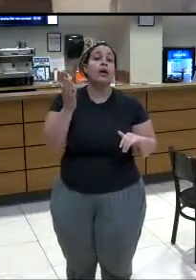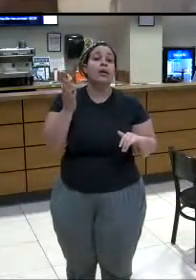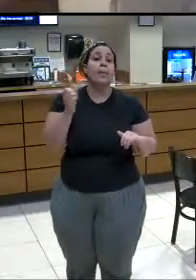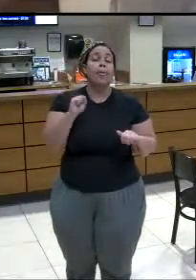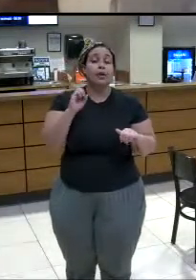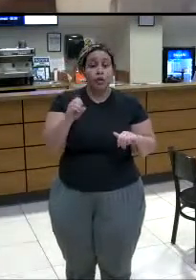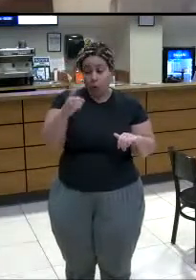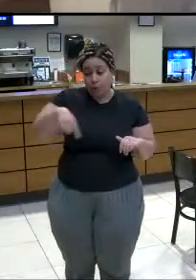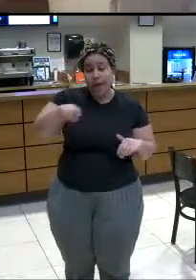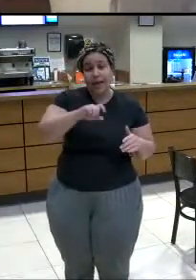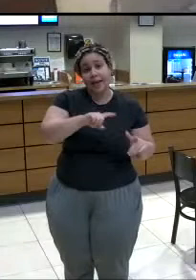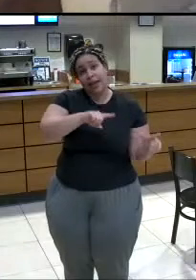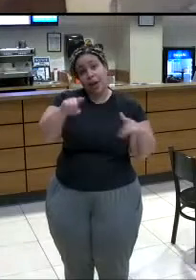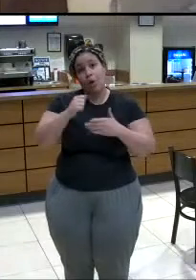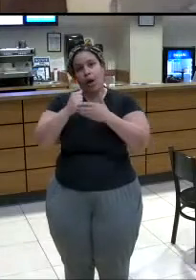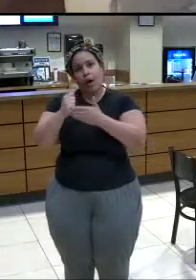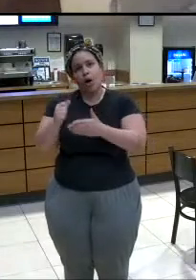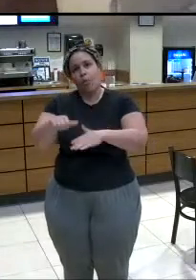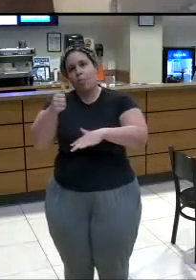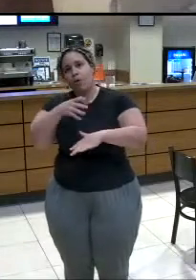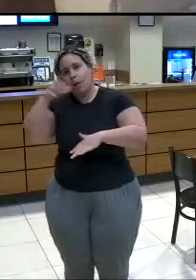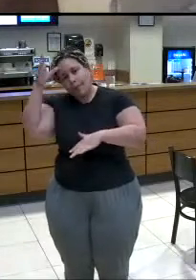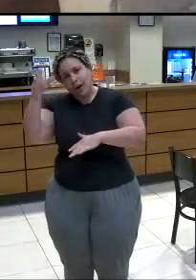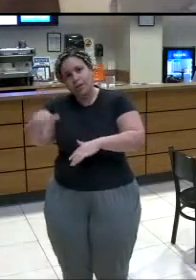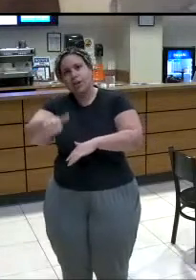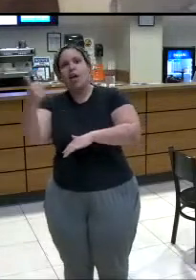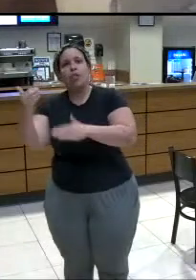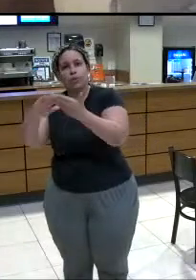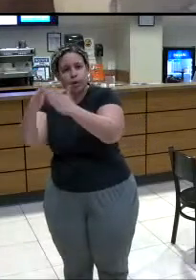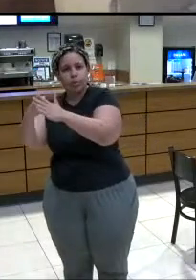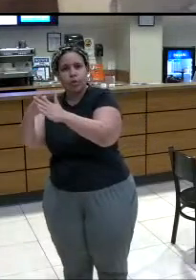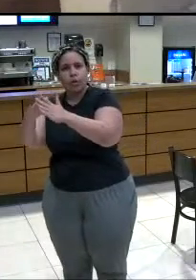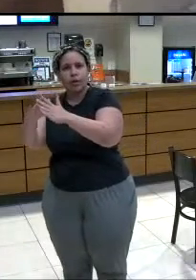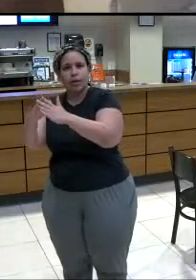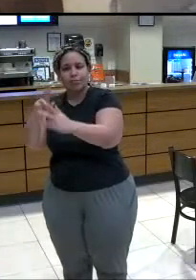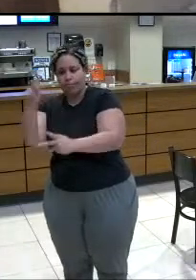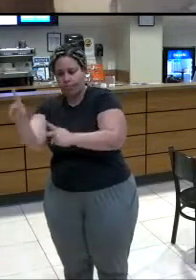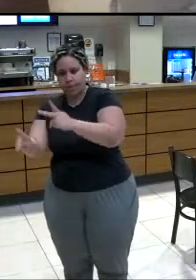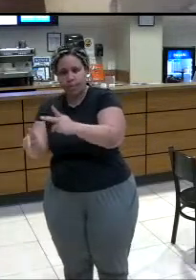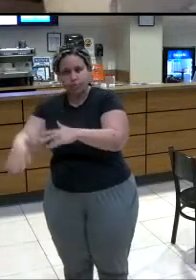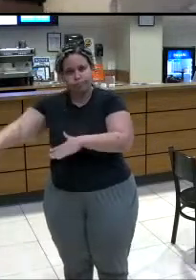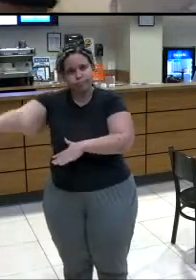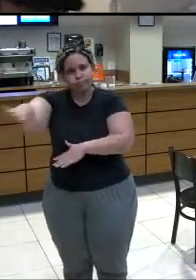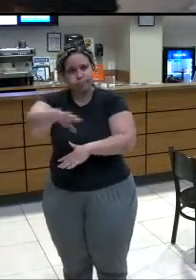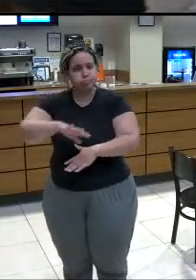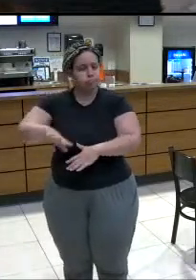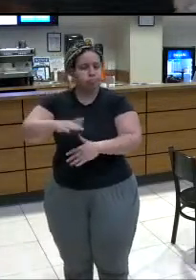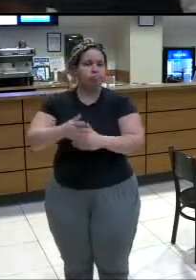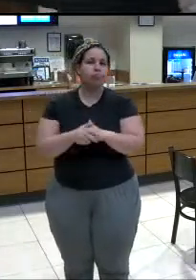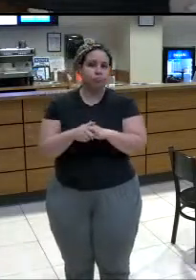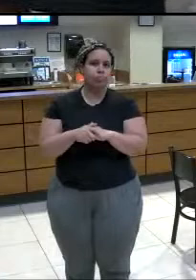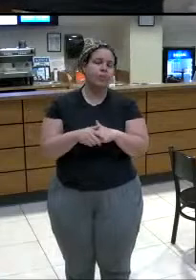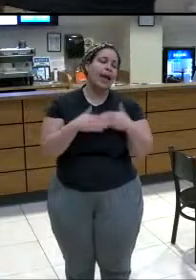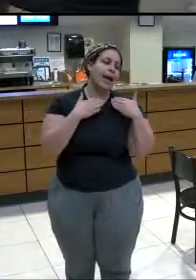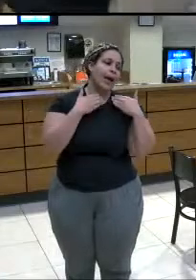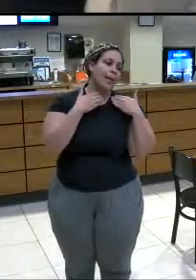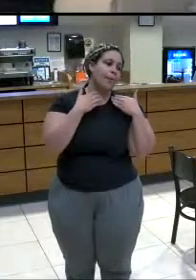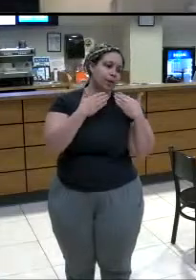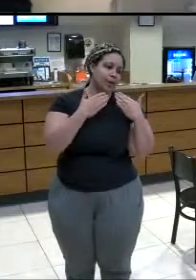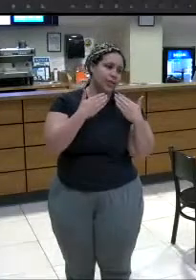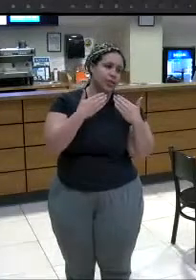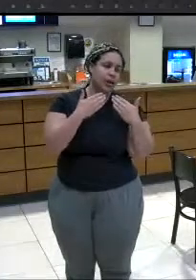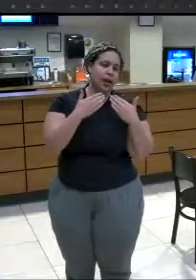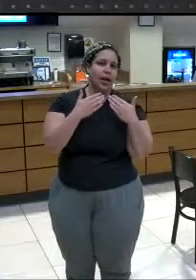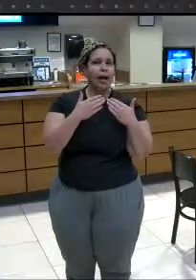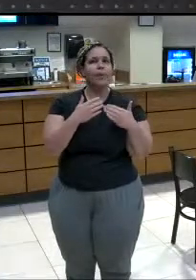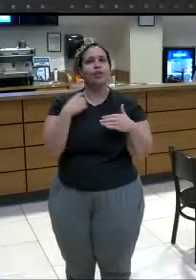we can, again, make sure that it's implemented with fidelity across the school community. Well, I appreciate, the fact that it's starting to really look